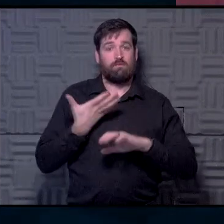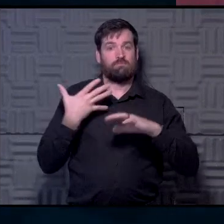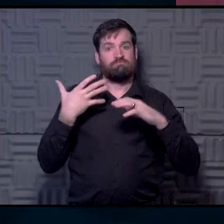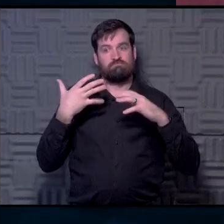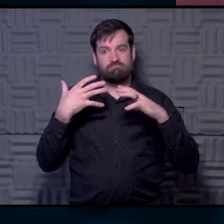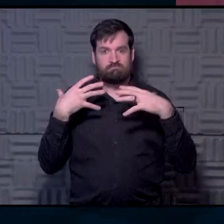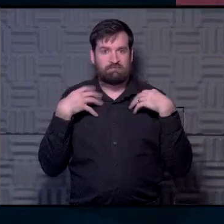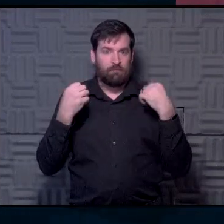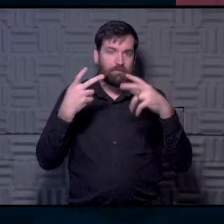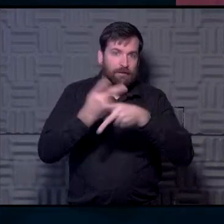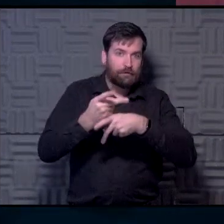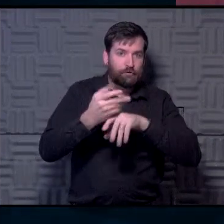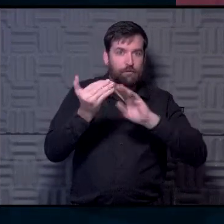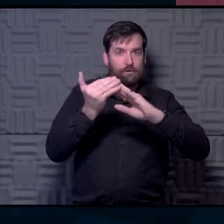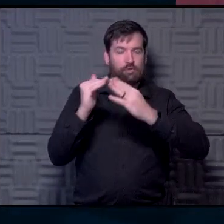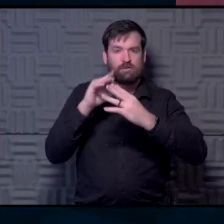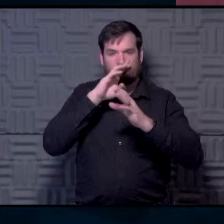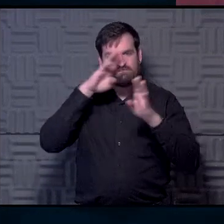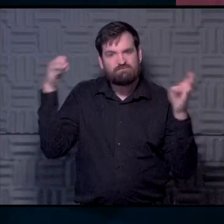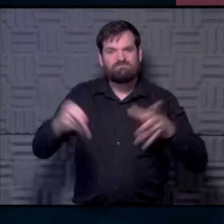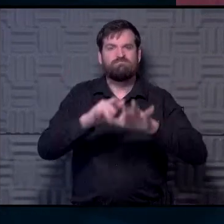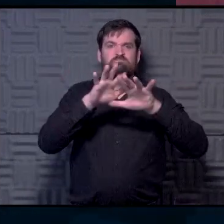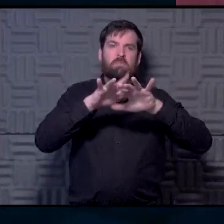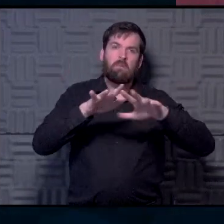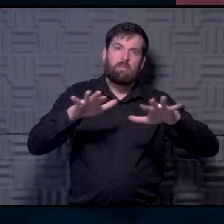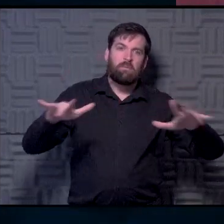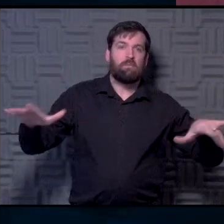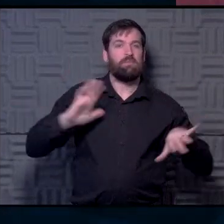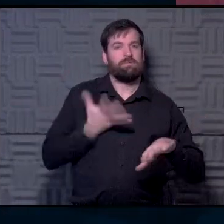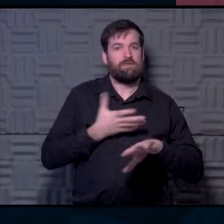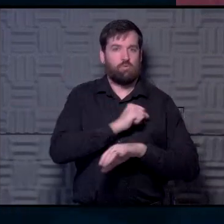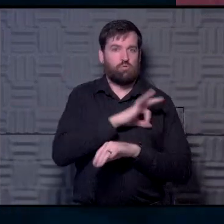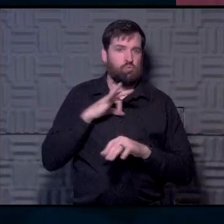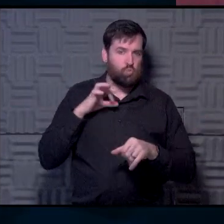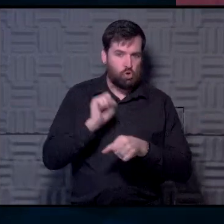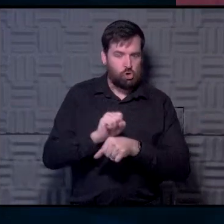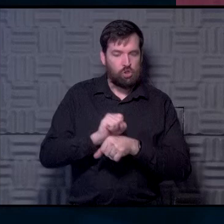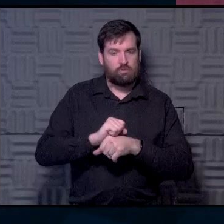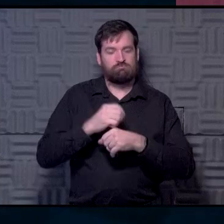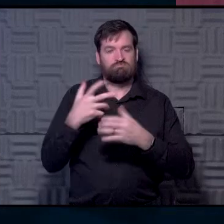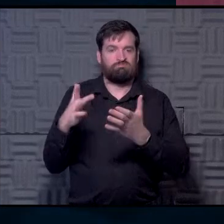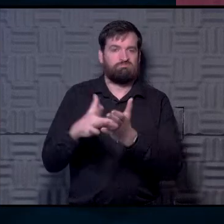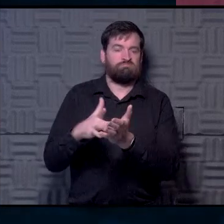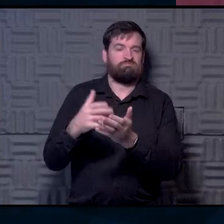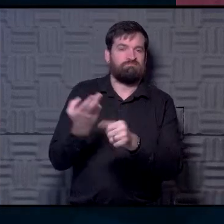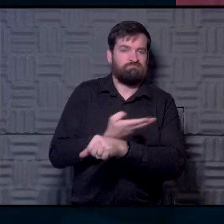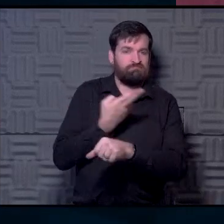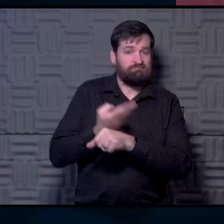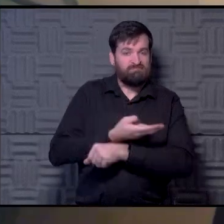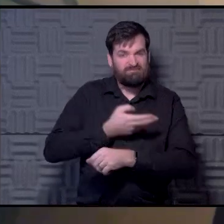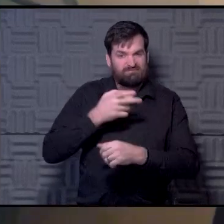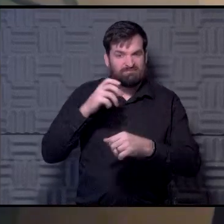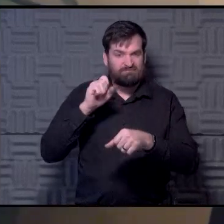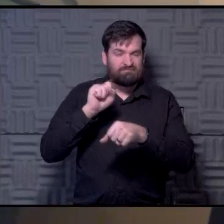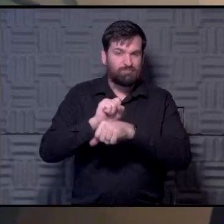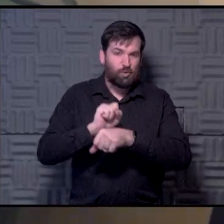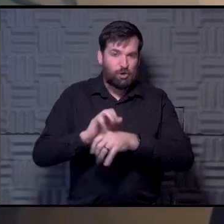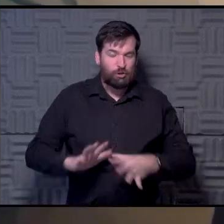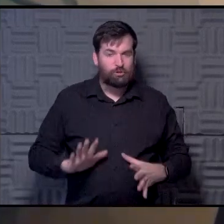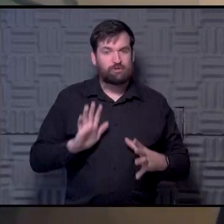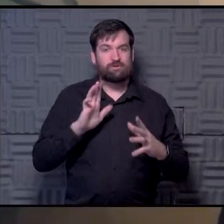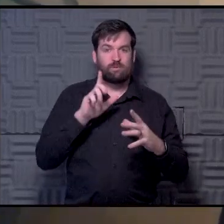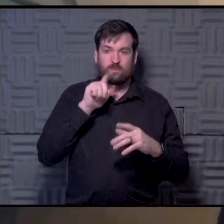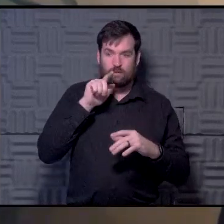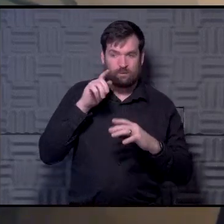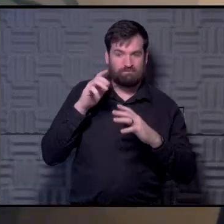community, really focusing on diversifying our healthcare workforce, use of community health workers who also share cultural